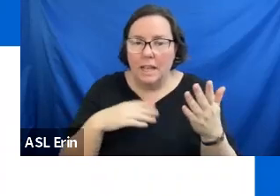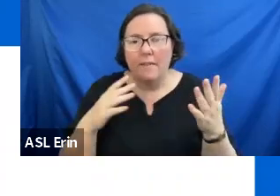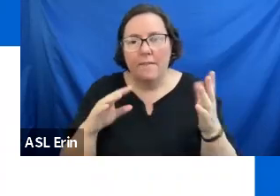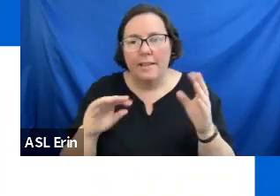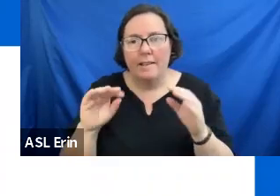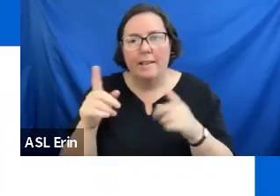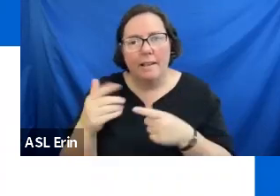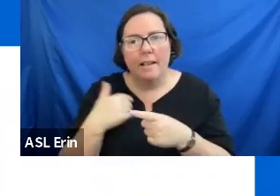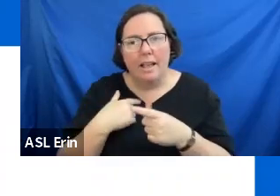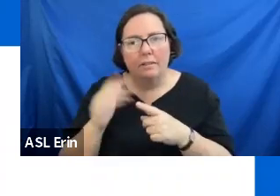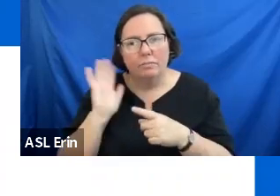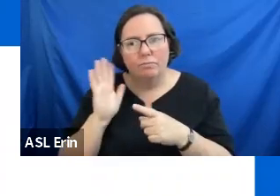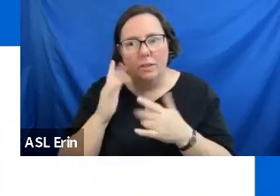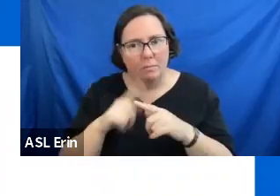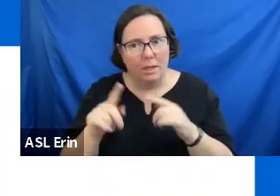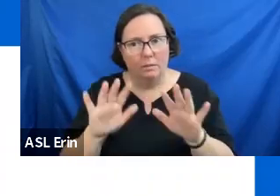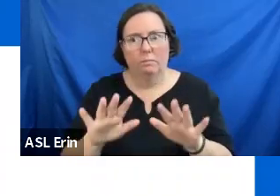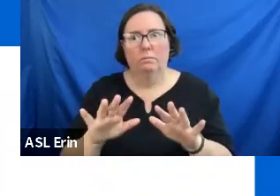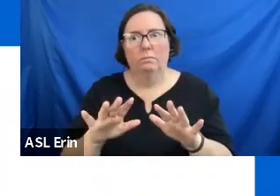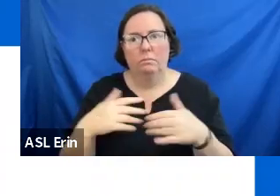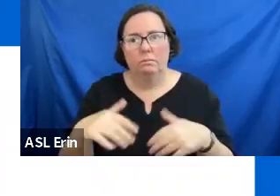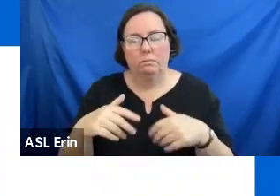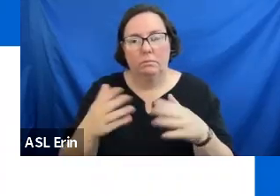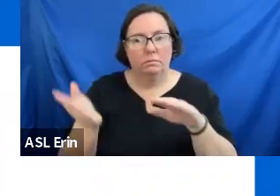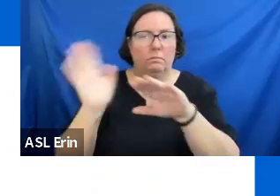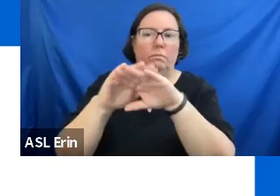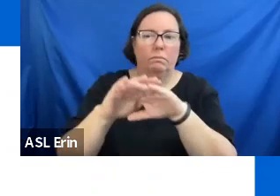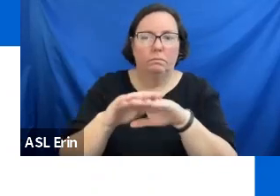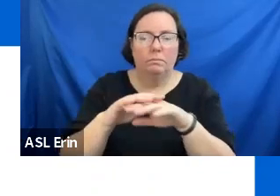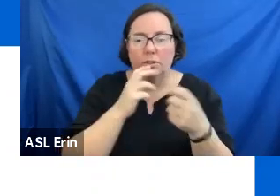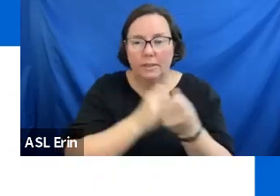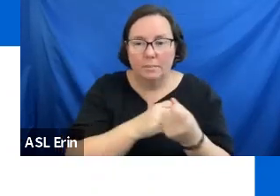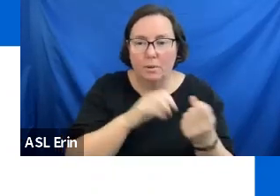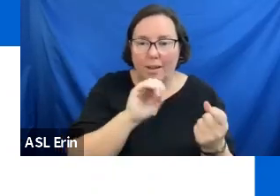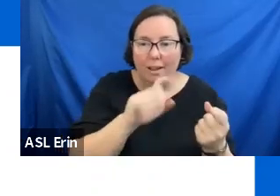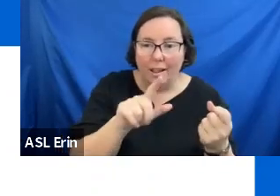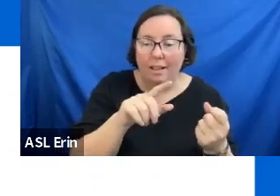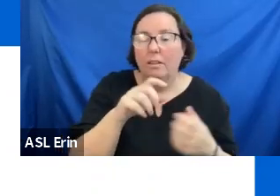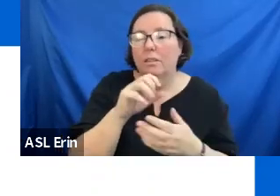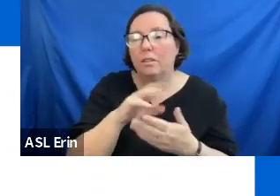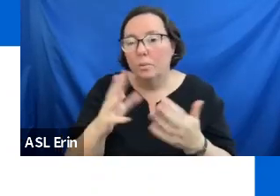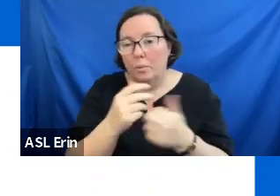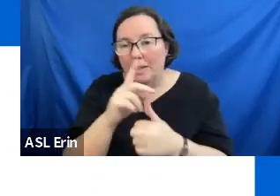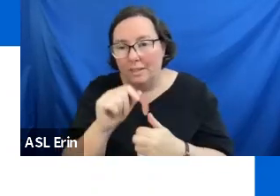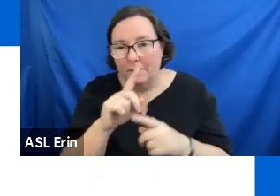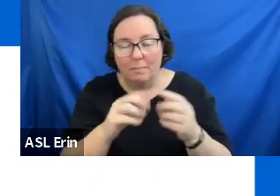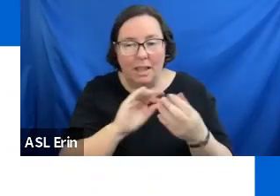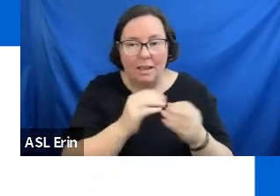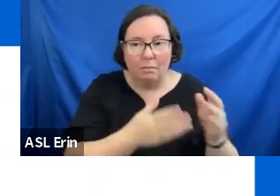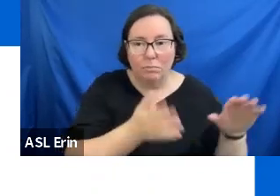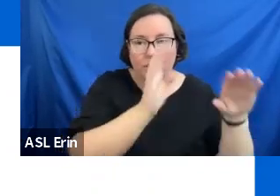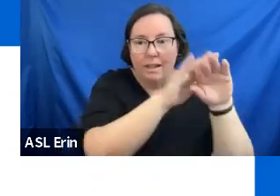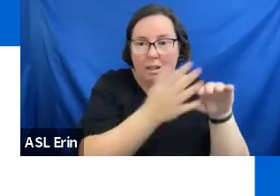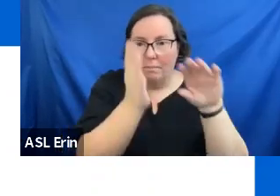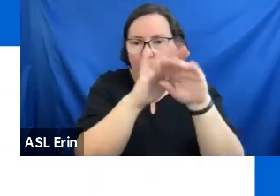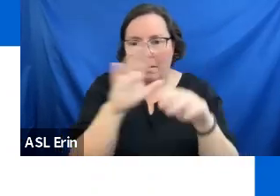at these 3 schools right now to support ELs and students with disabilities, because the numbers have increased so much, I